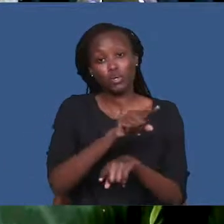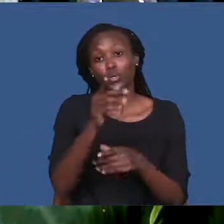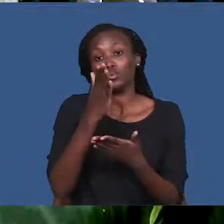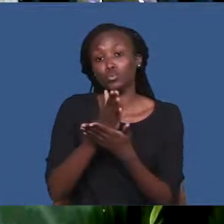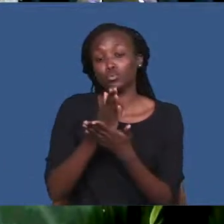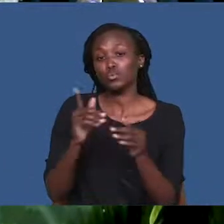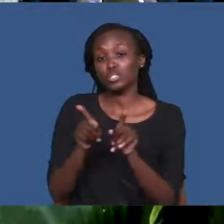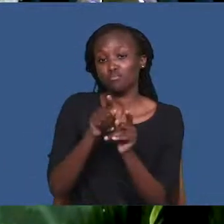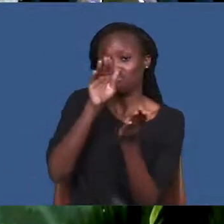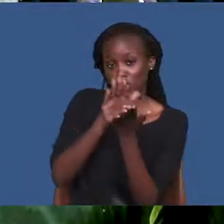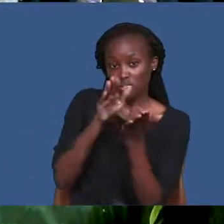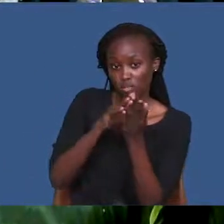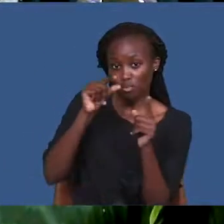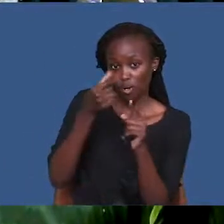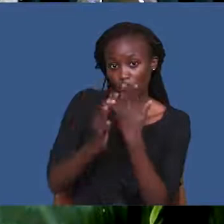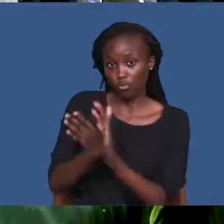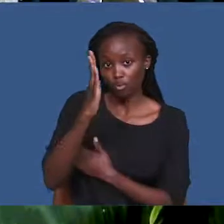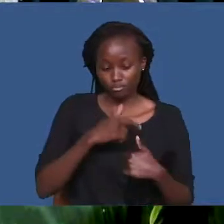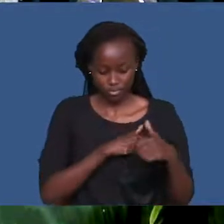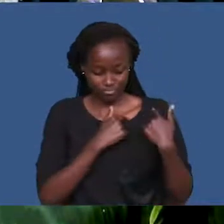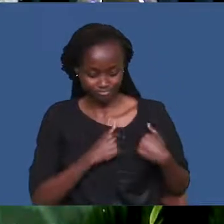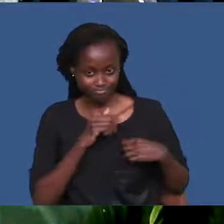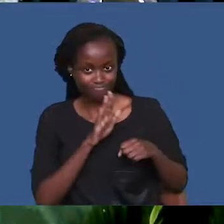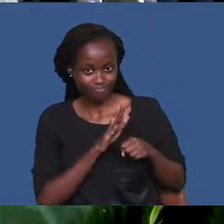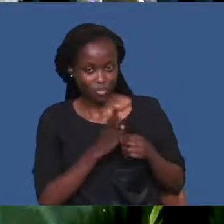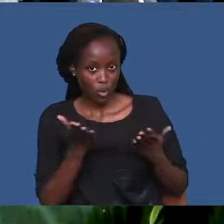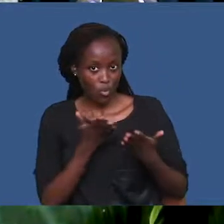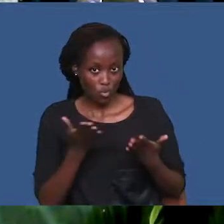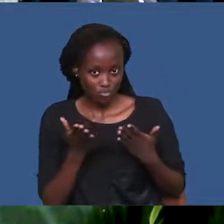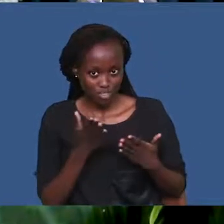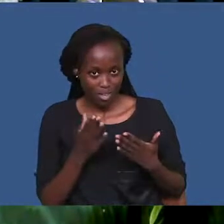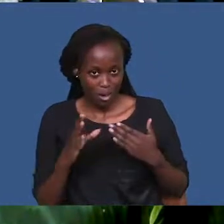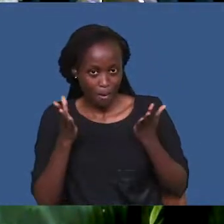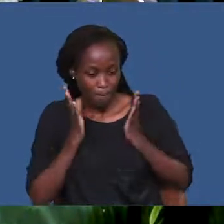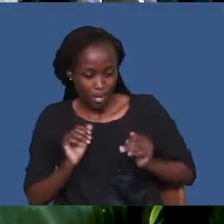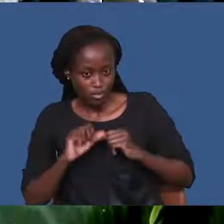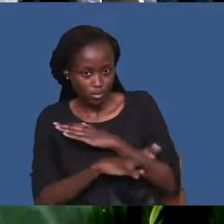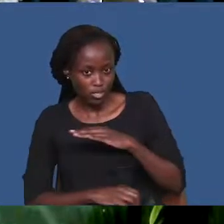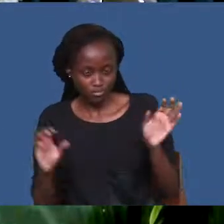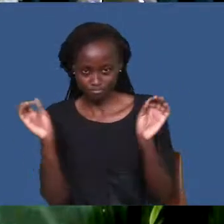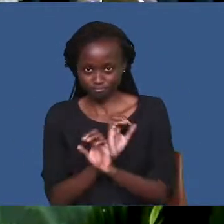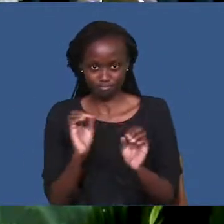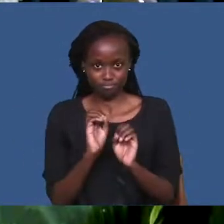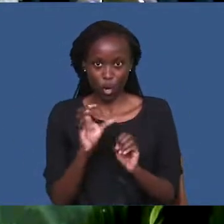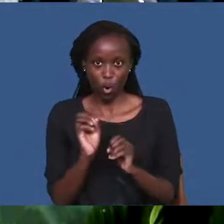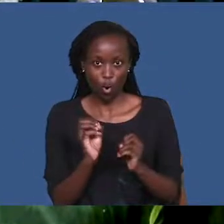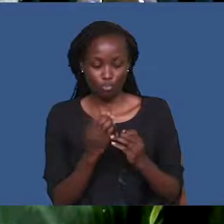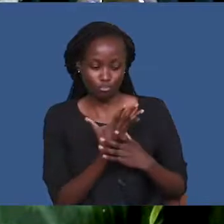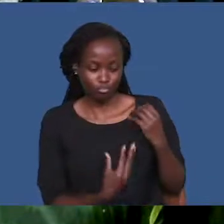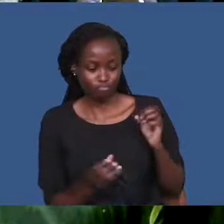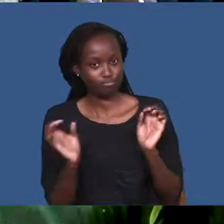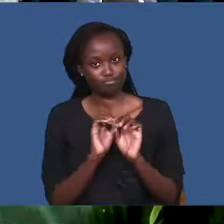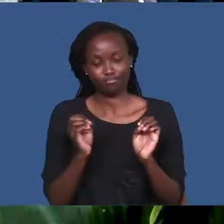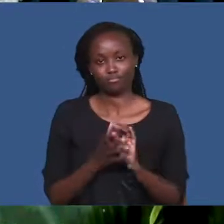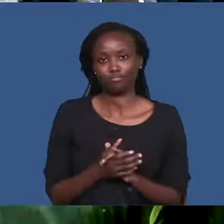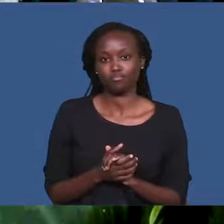you too will hide these words where moth will not steal, nor will it decay.